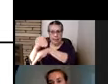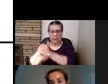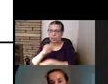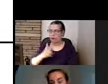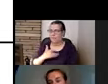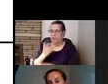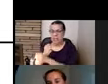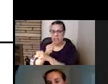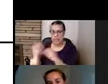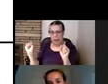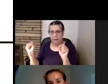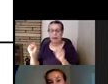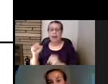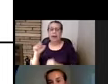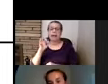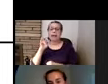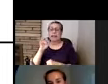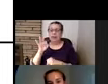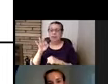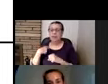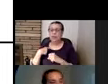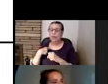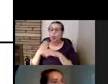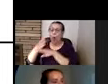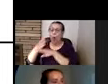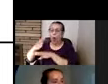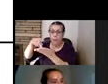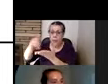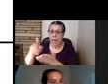the machines issue overpayment as account credit instead of as change.